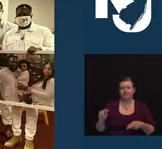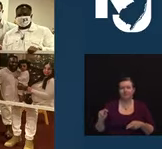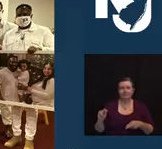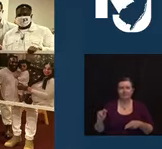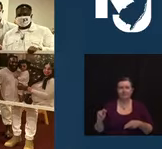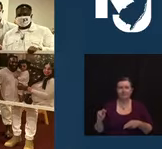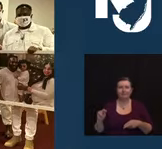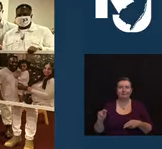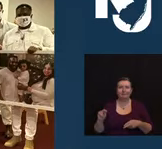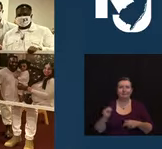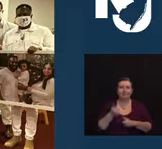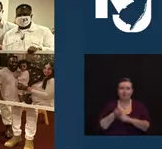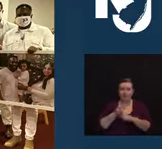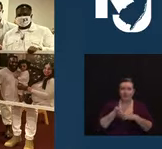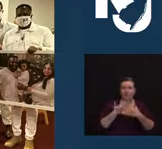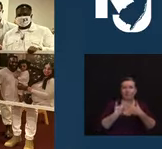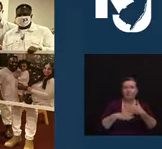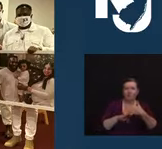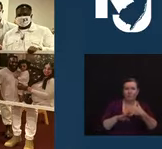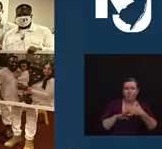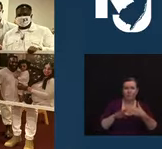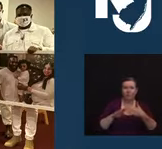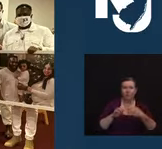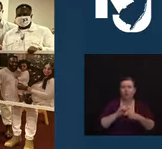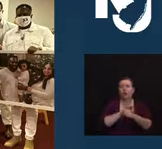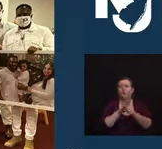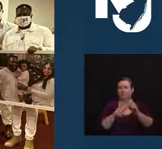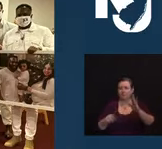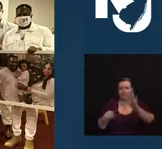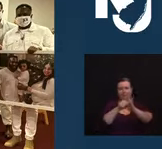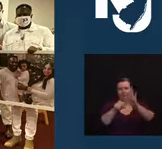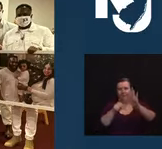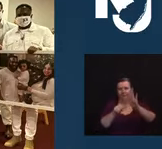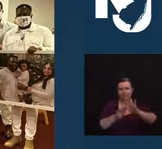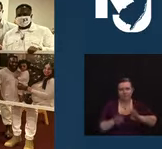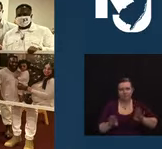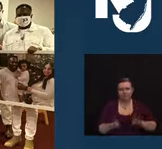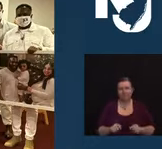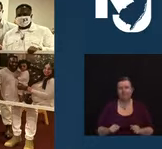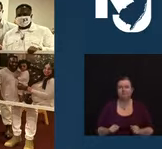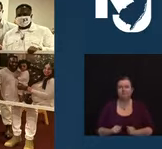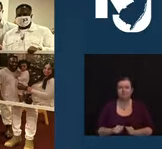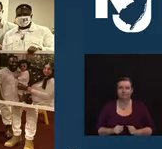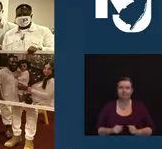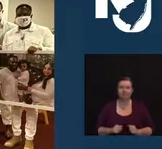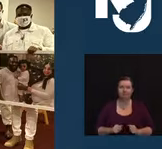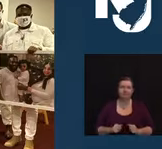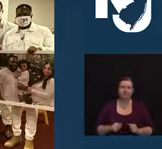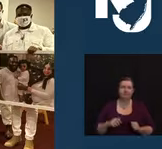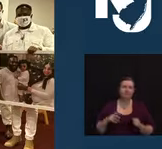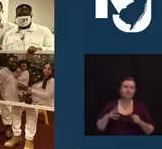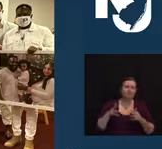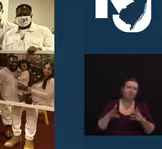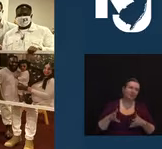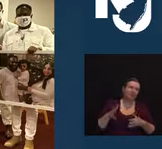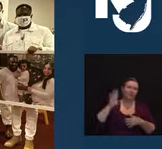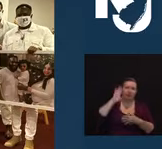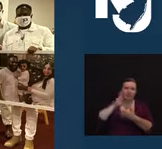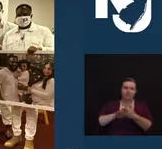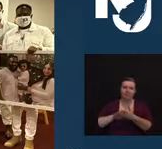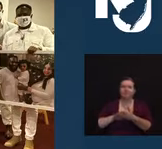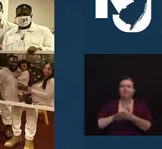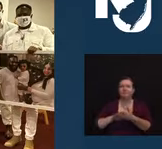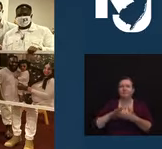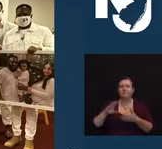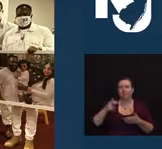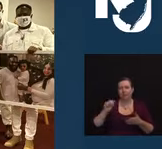In addition to Ashton, Joanna leaves behind her husband, Chad, with whom I had the great honor of speaking. You can only imagine how it's